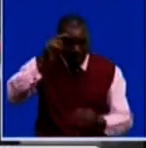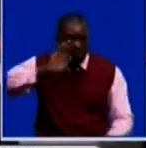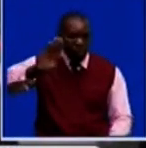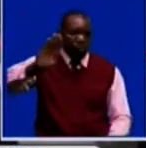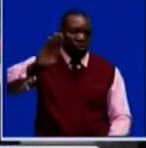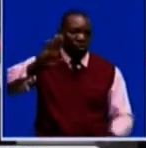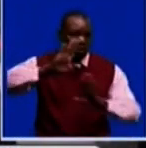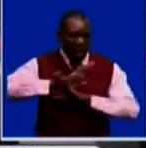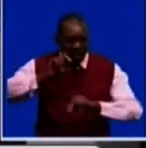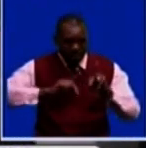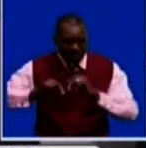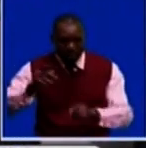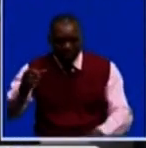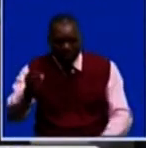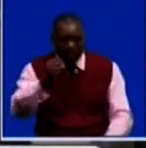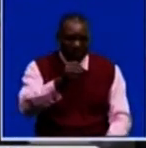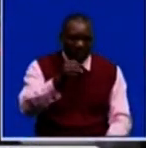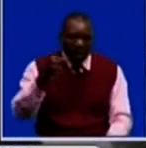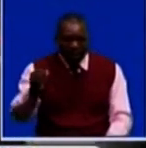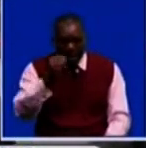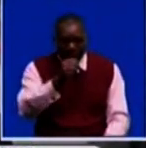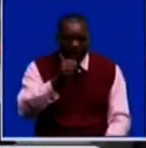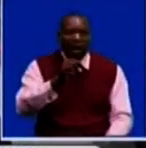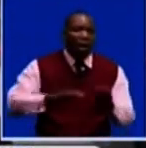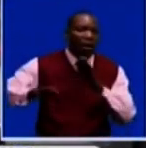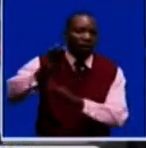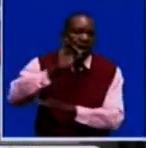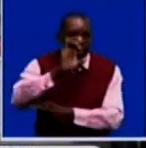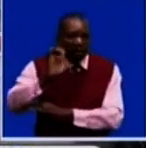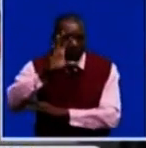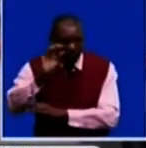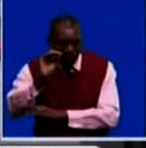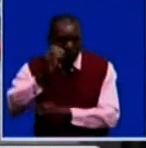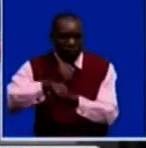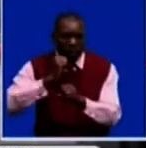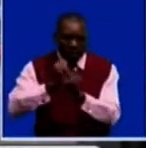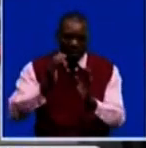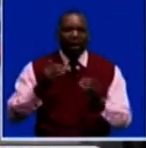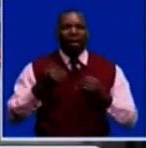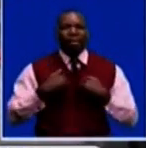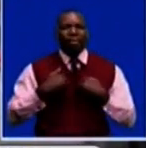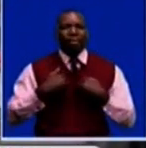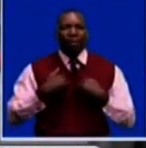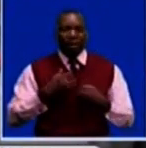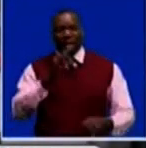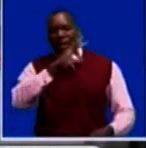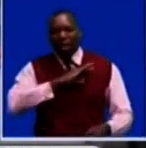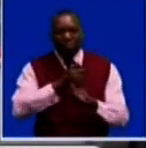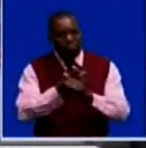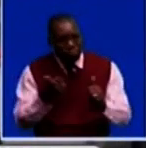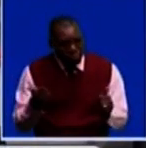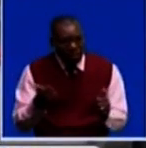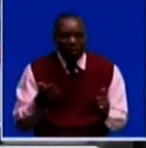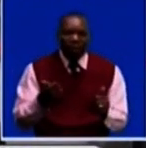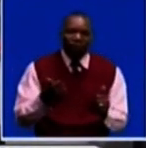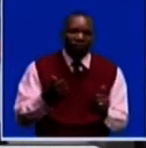employing the Zambian people. Currently, NISCO has over 850 employees on its payroll, and with Living